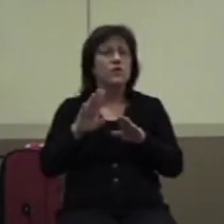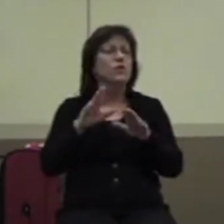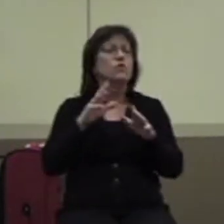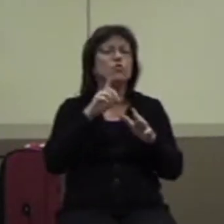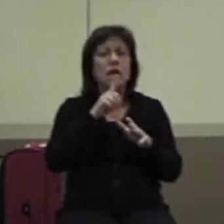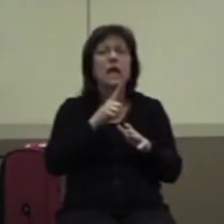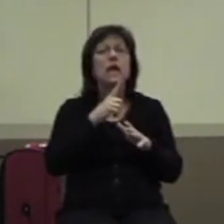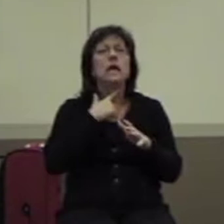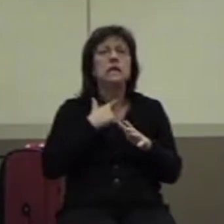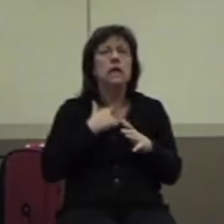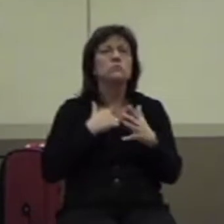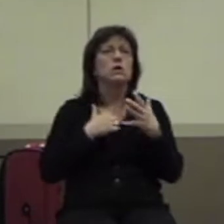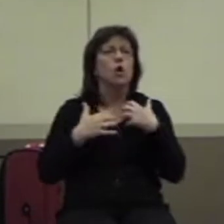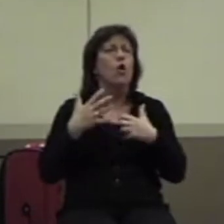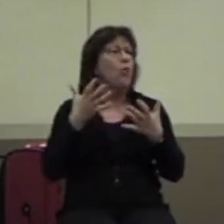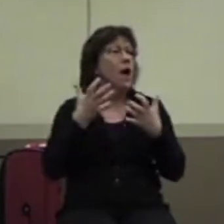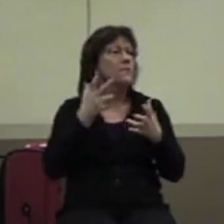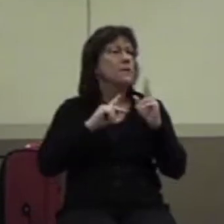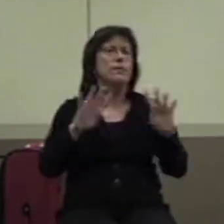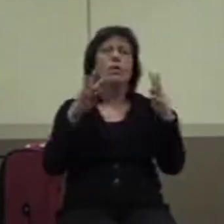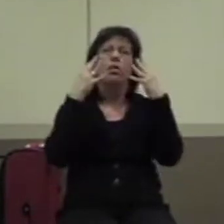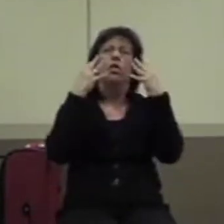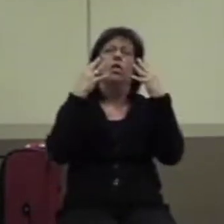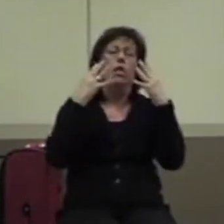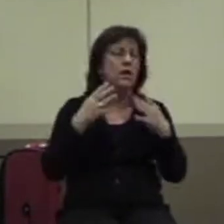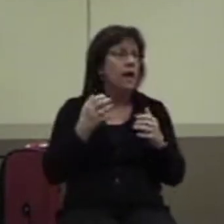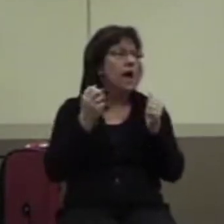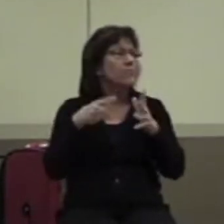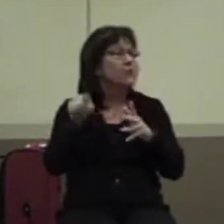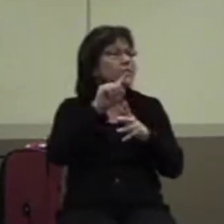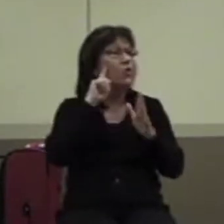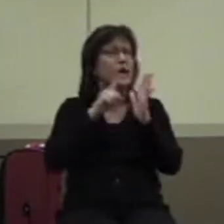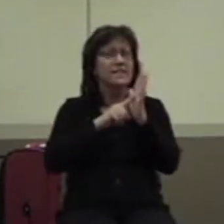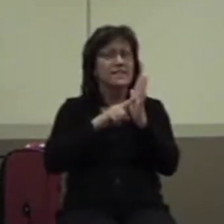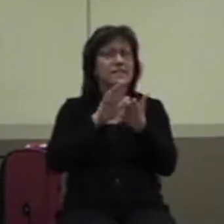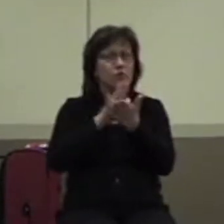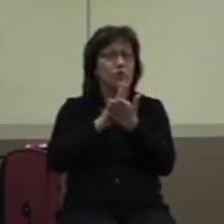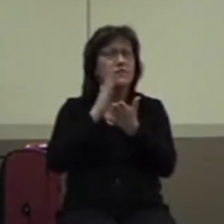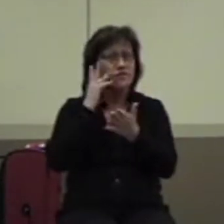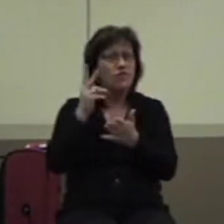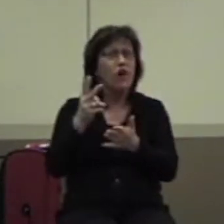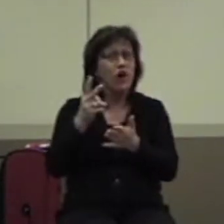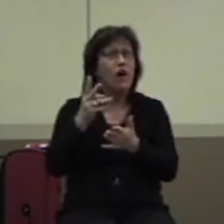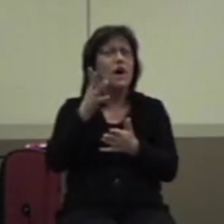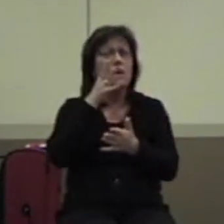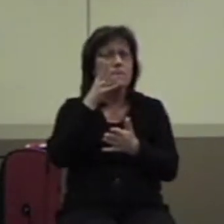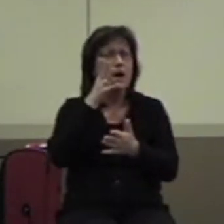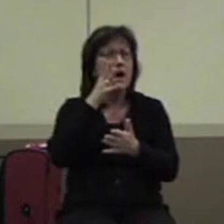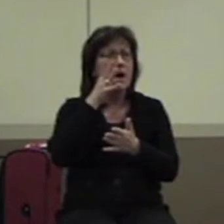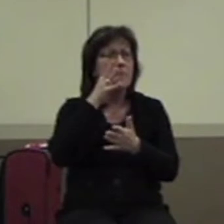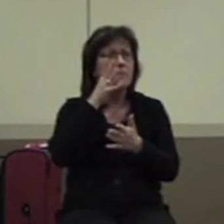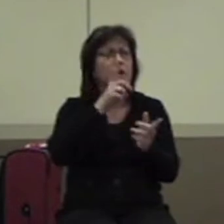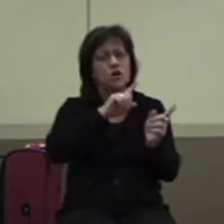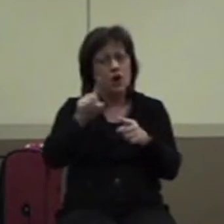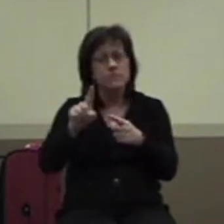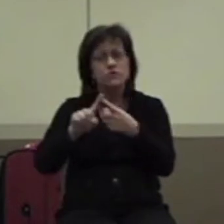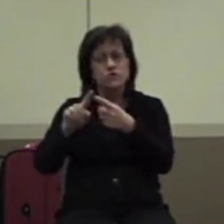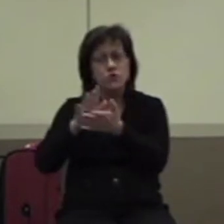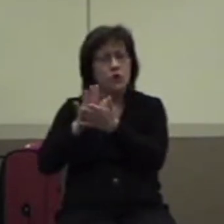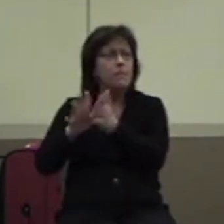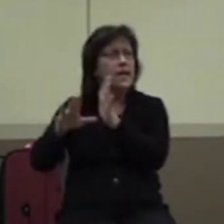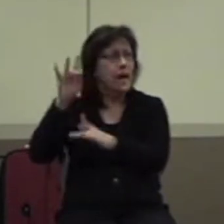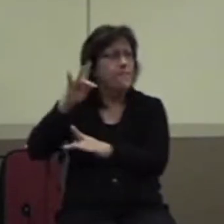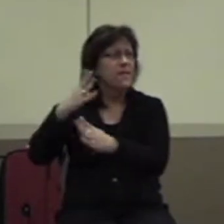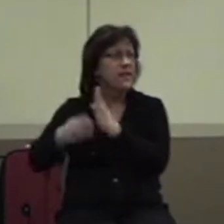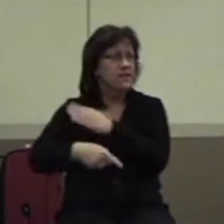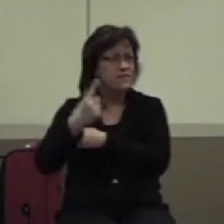so desperate for eyeballs on them. How many of us have witnessed this at school? A mom comes up to school to pick up their kid